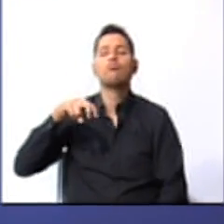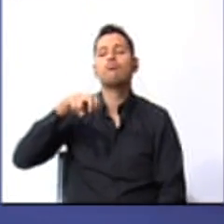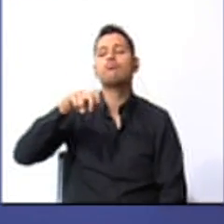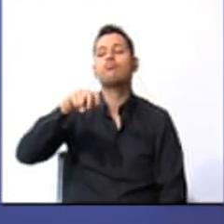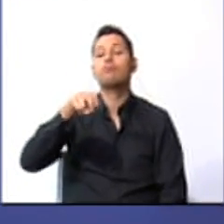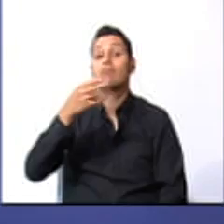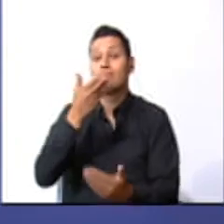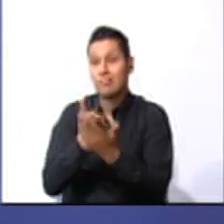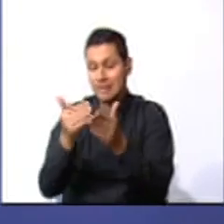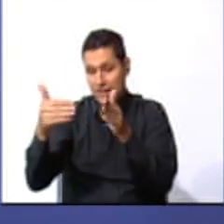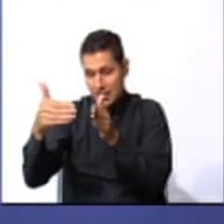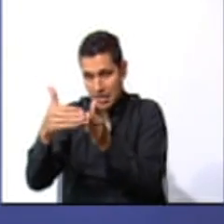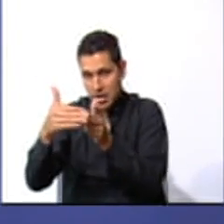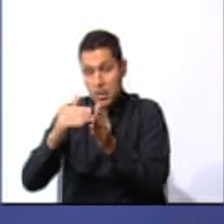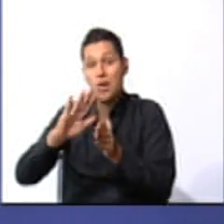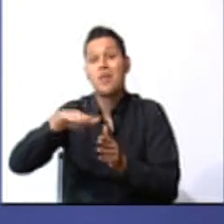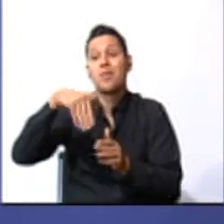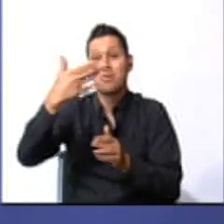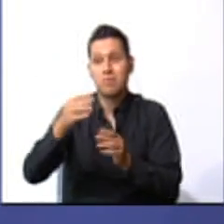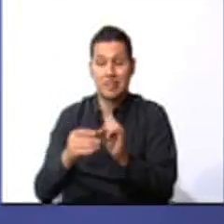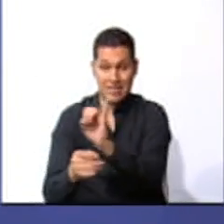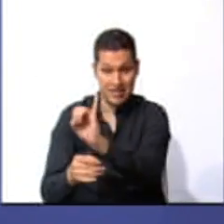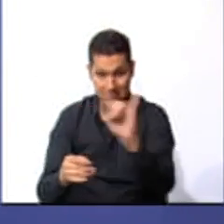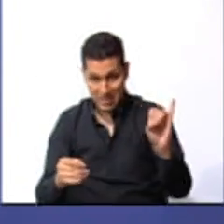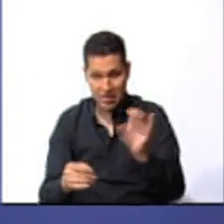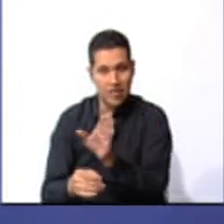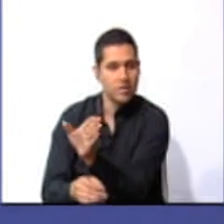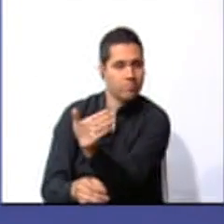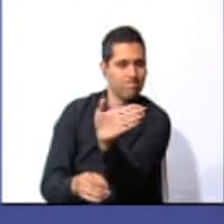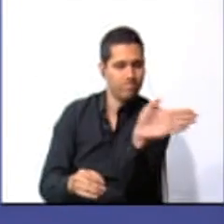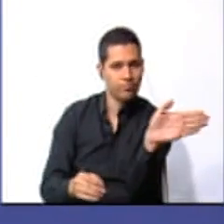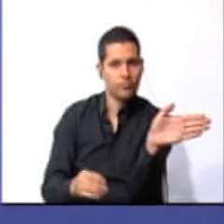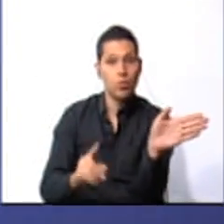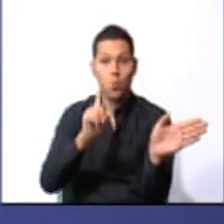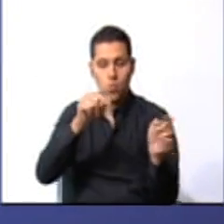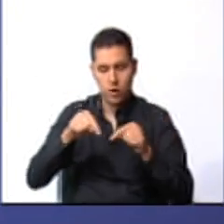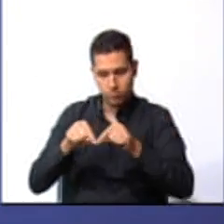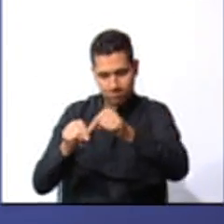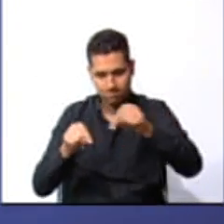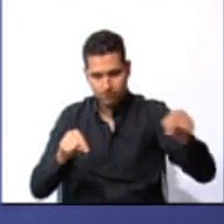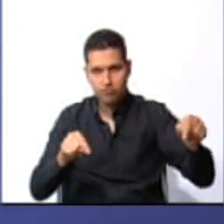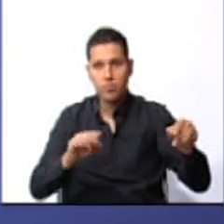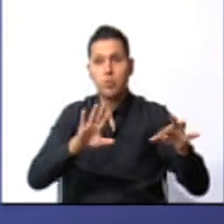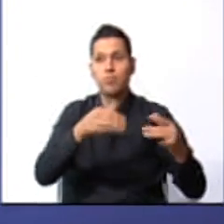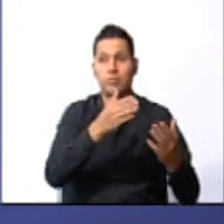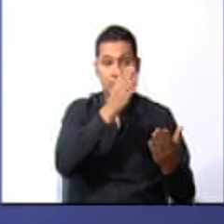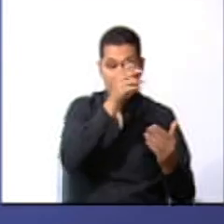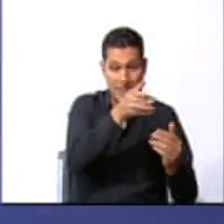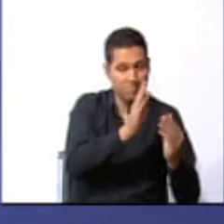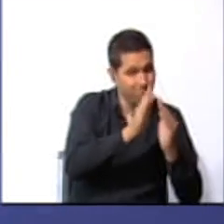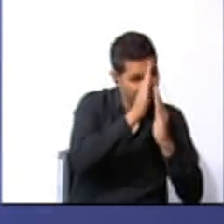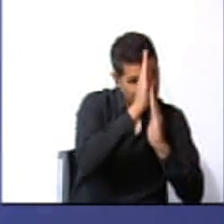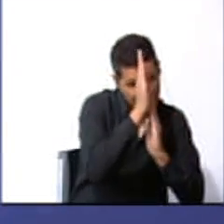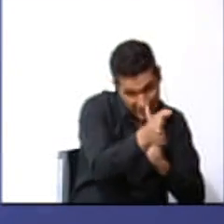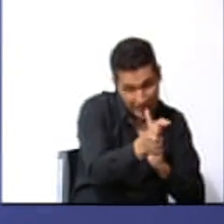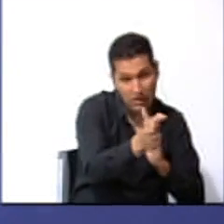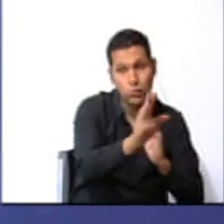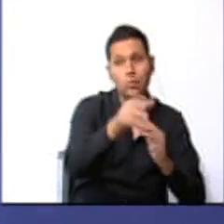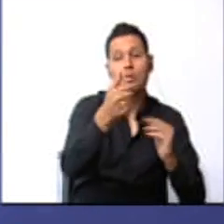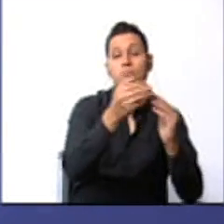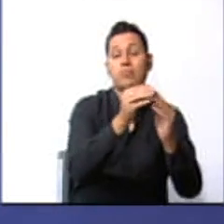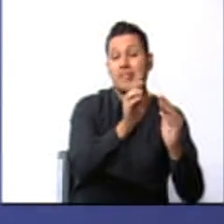corner. Turn left one block and keep straight. Then turn